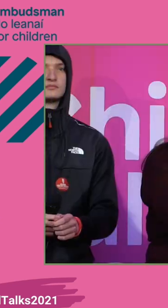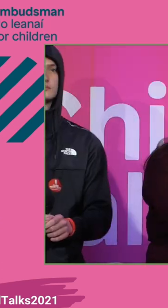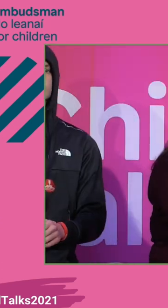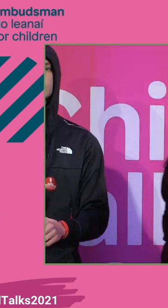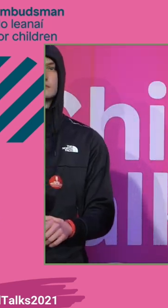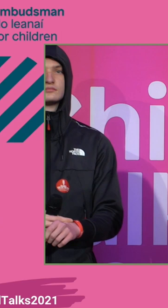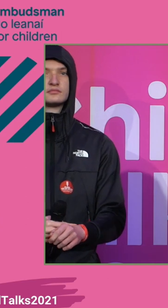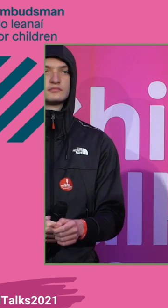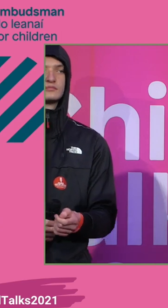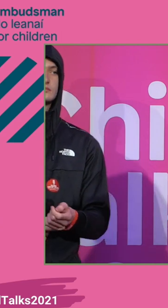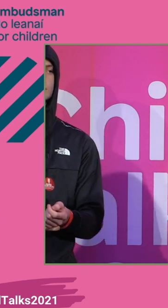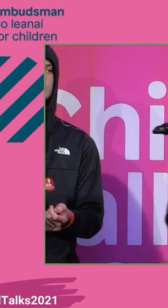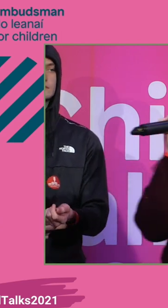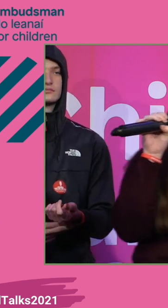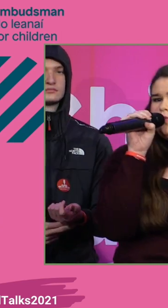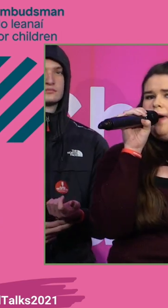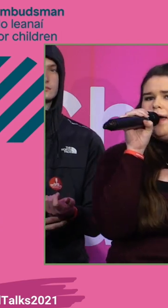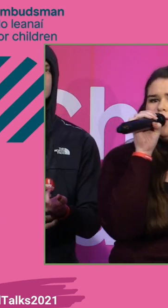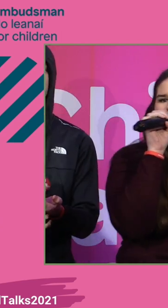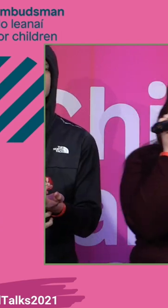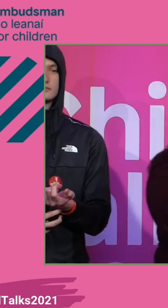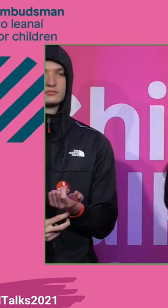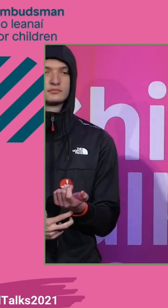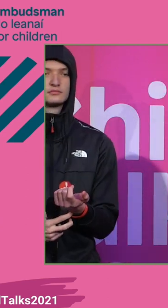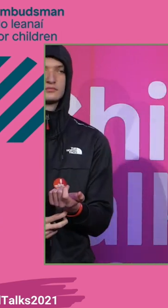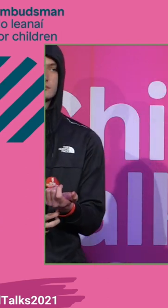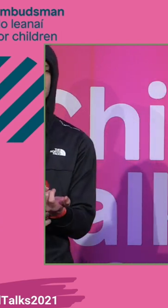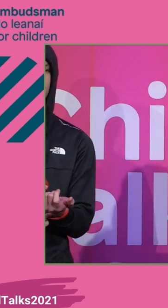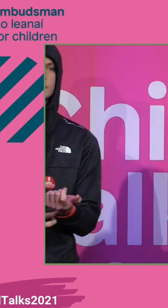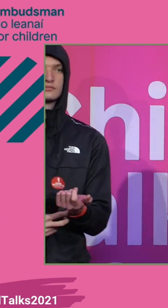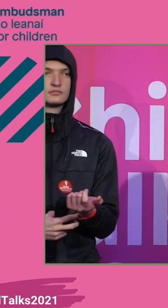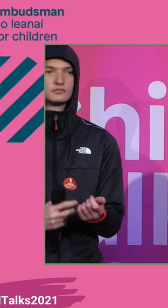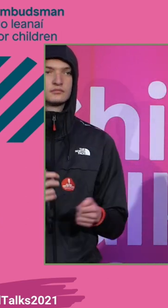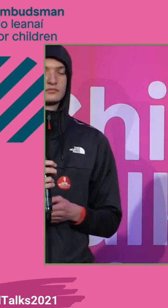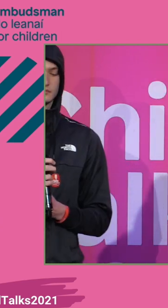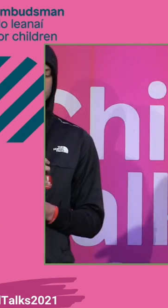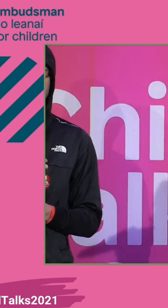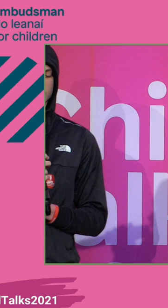Work myself up.